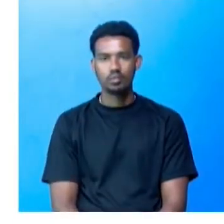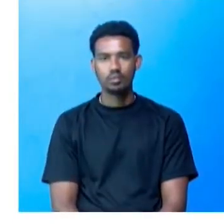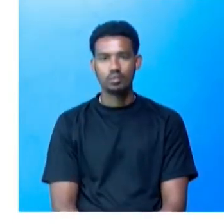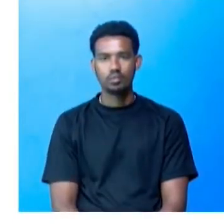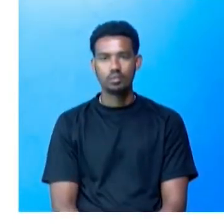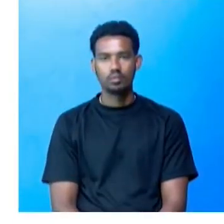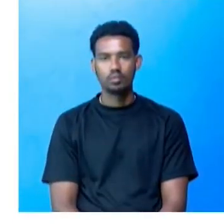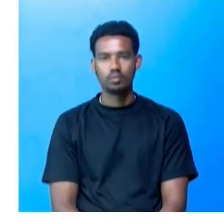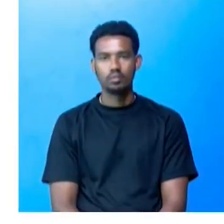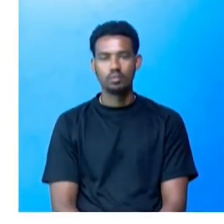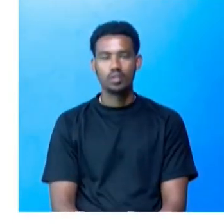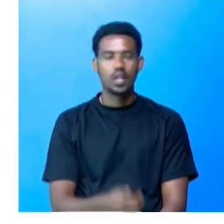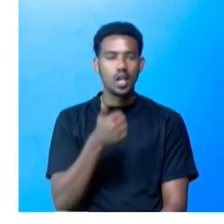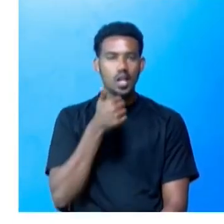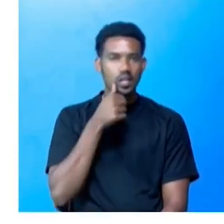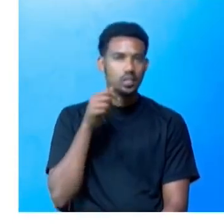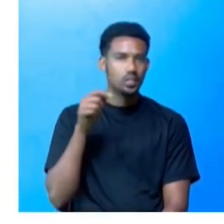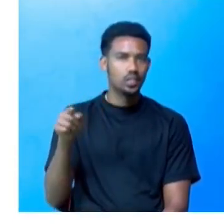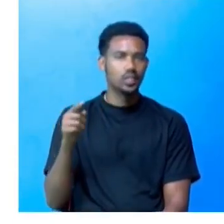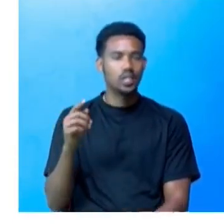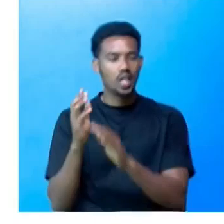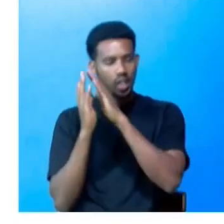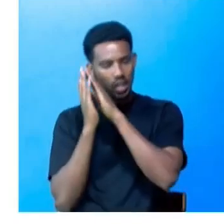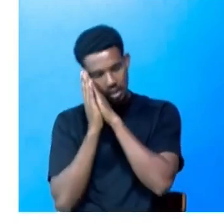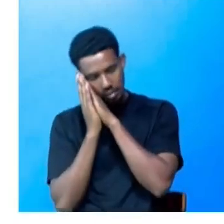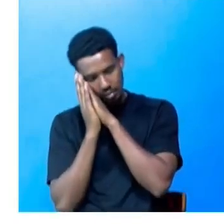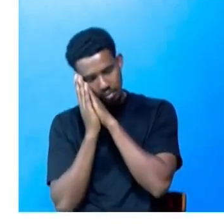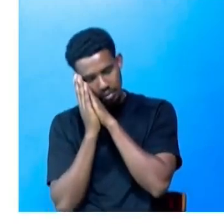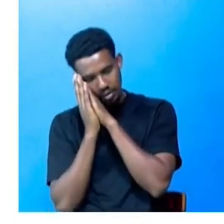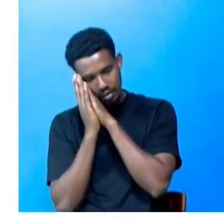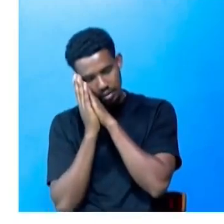Full stop. She sleeps